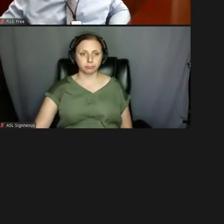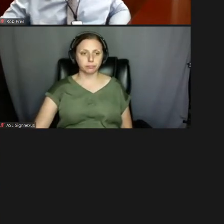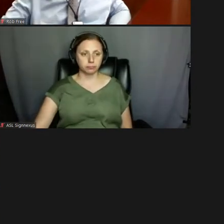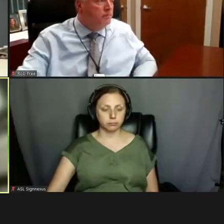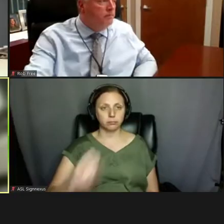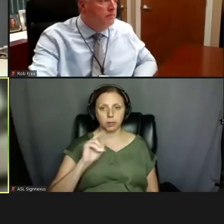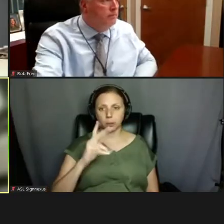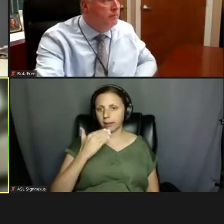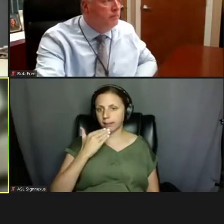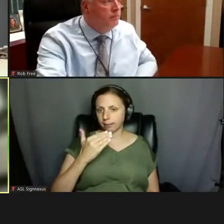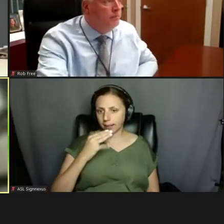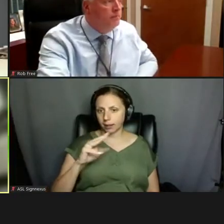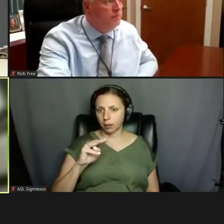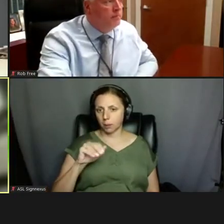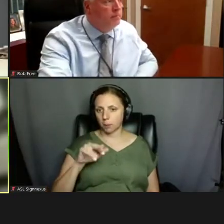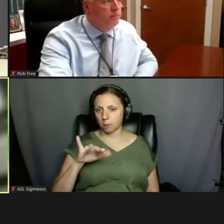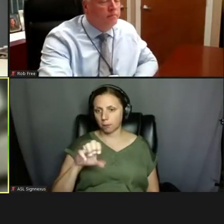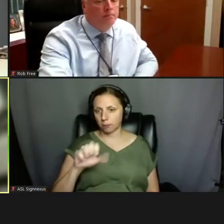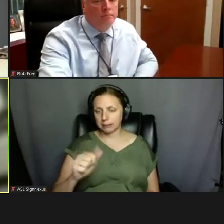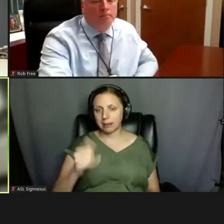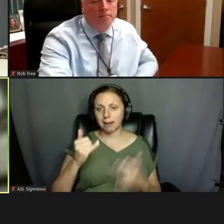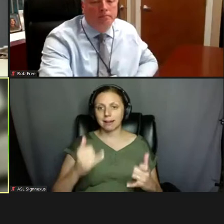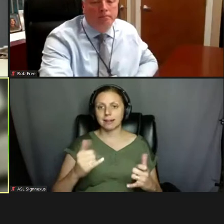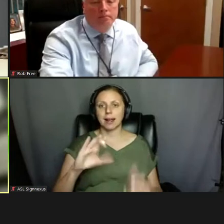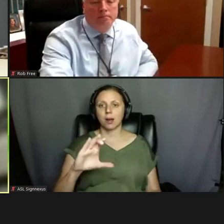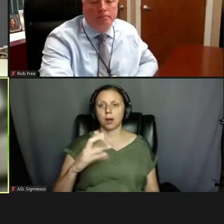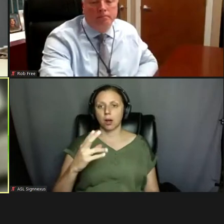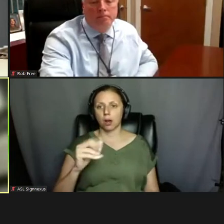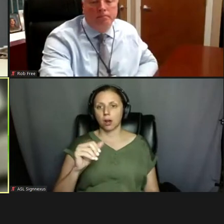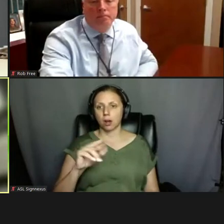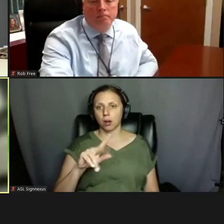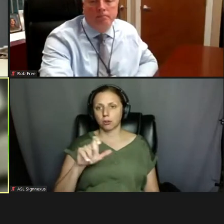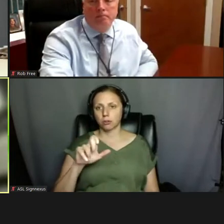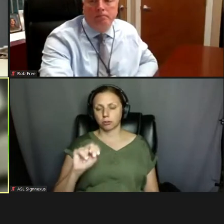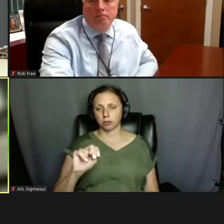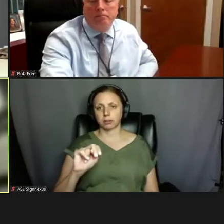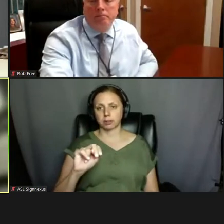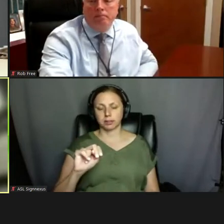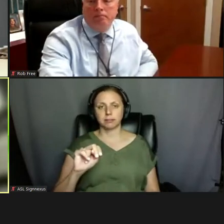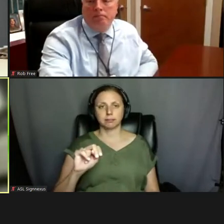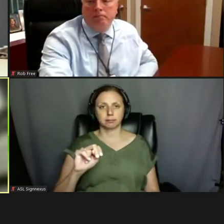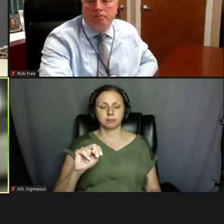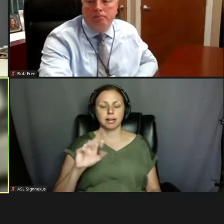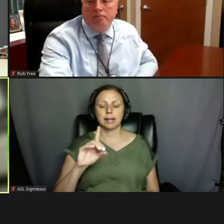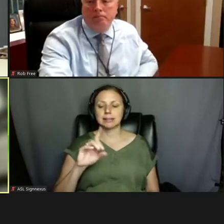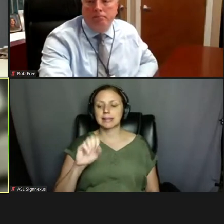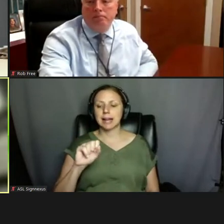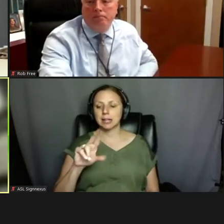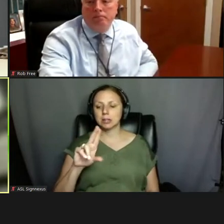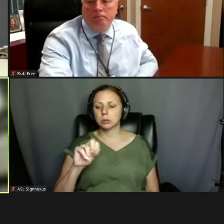Okay, thank you, Marissa. So next we're going to have Charlton D'Souza followed by Jeff Linder.